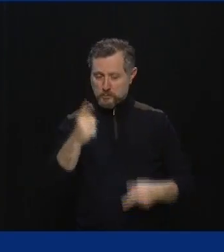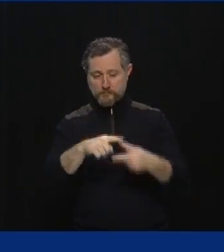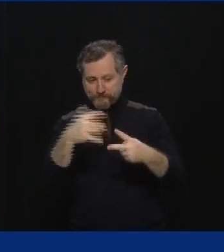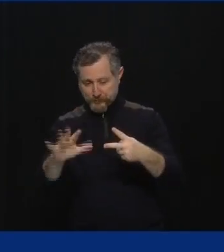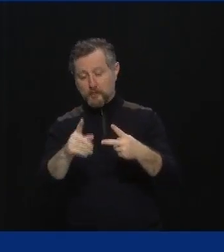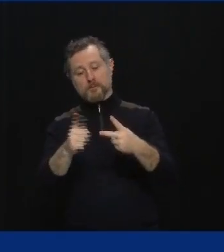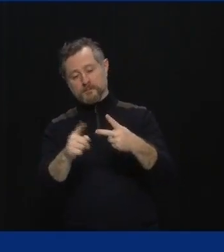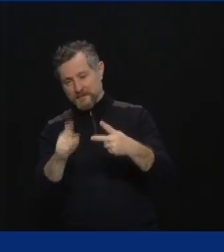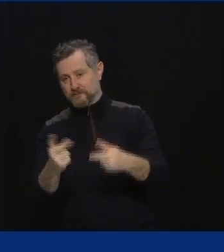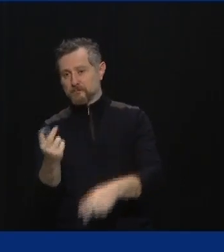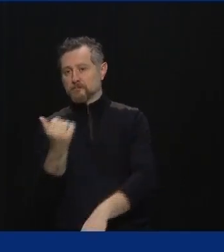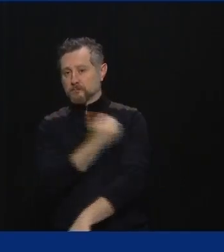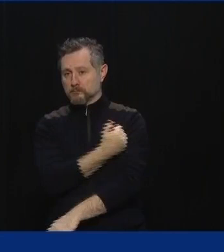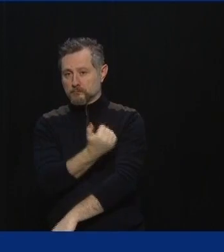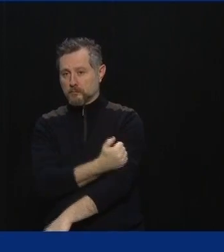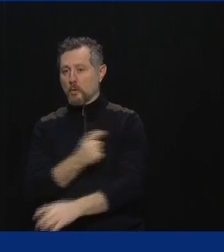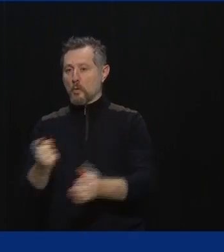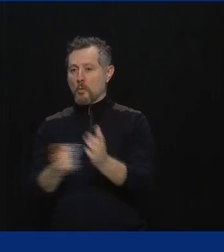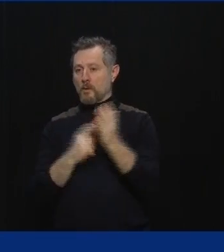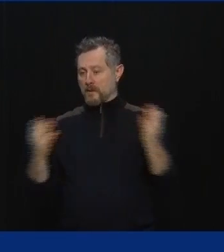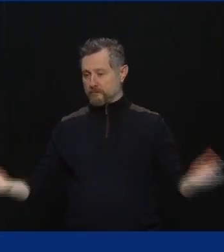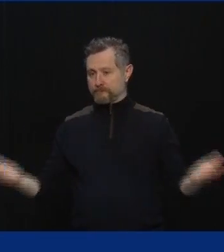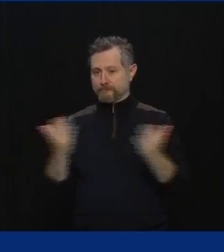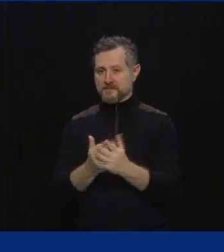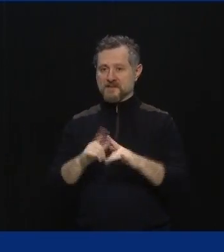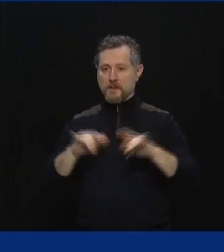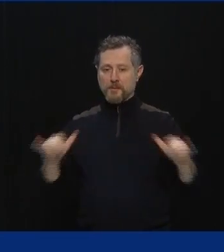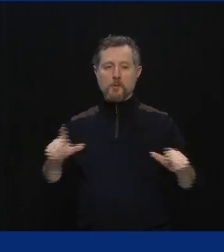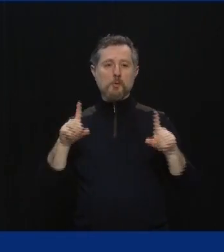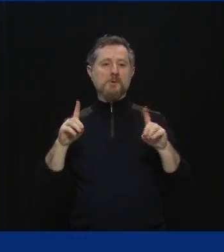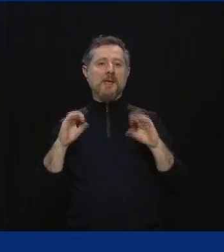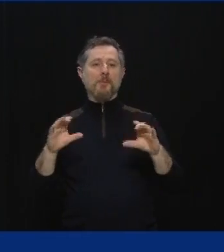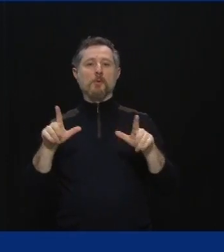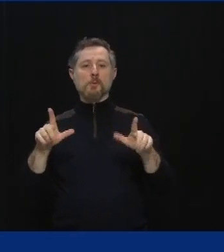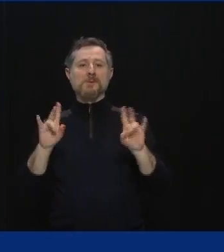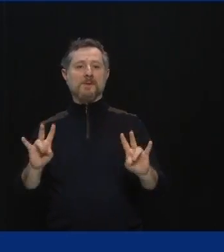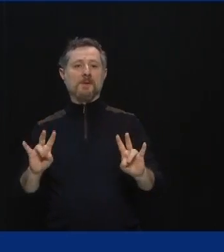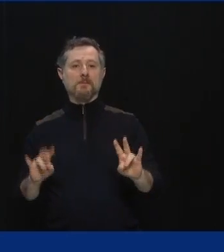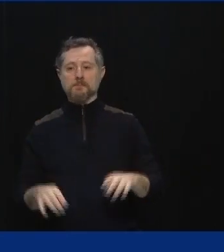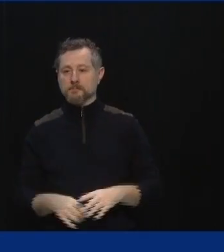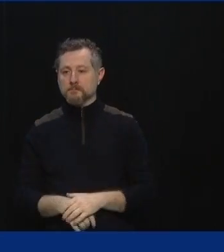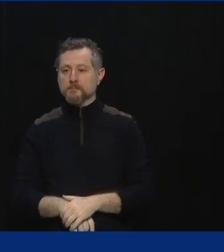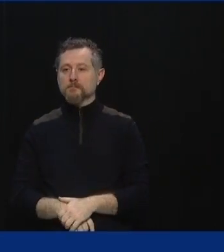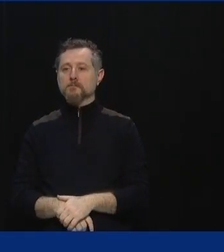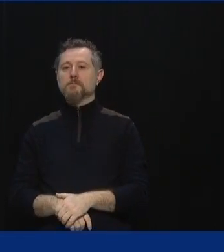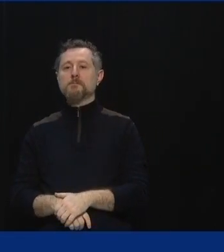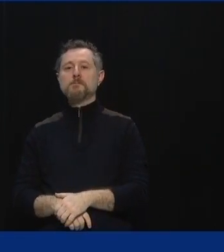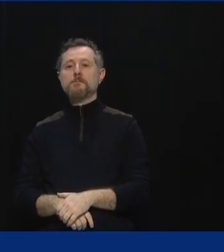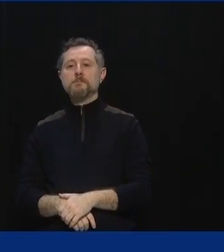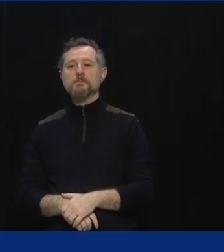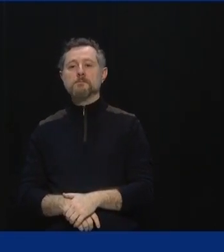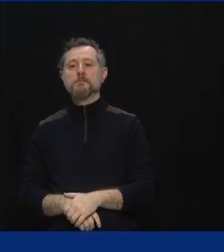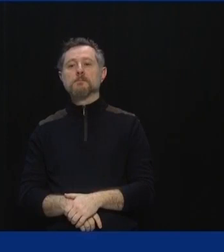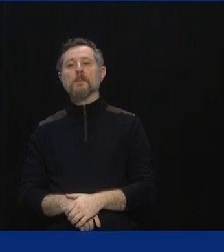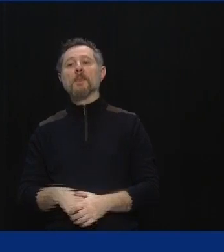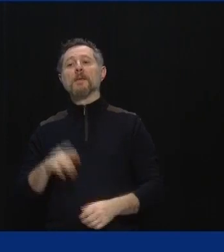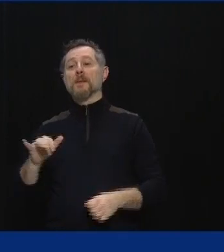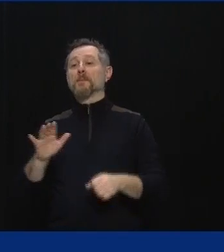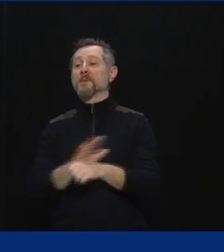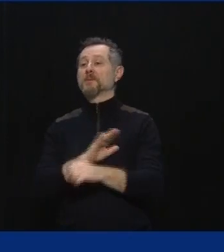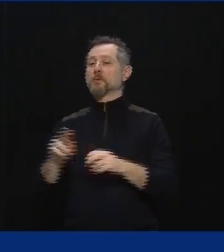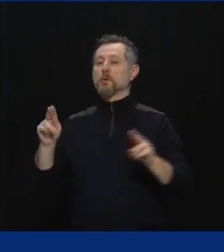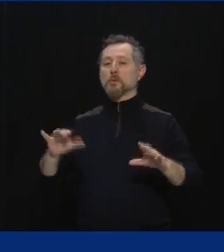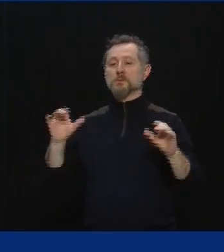two requirements will align together on December 22nd. Until then, businesses in New York City can continue